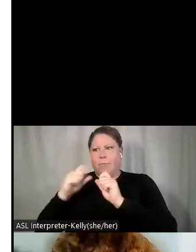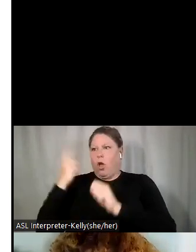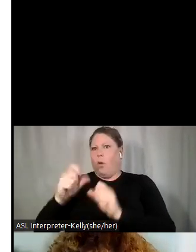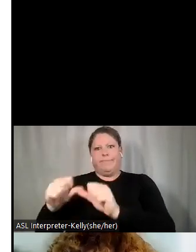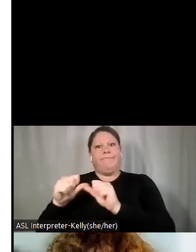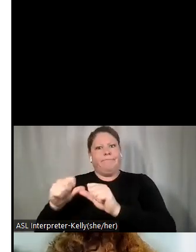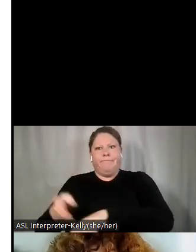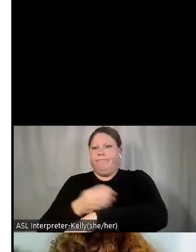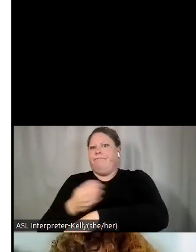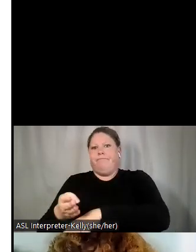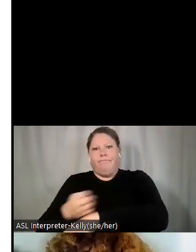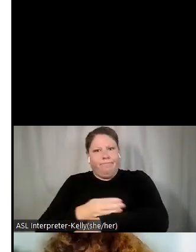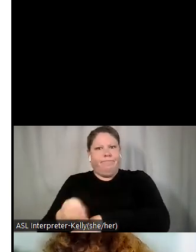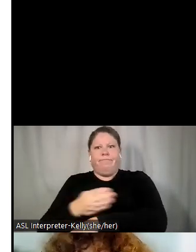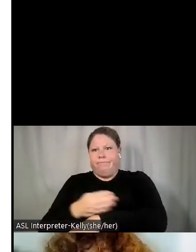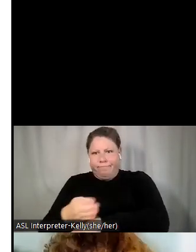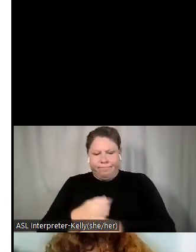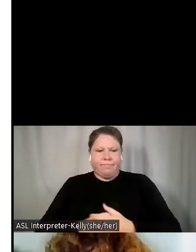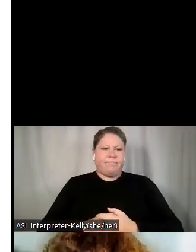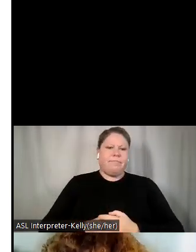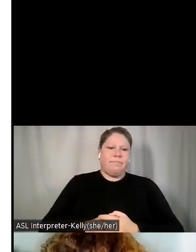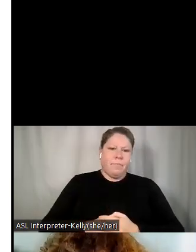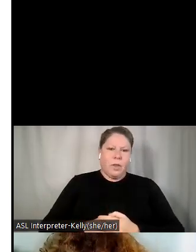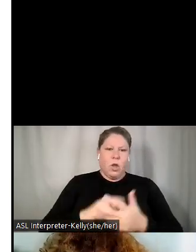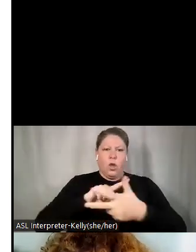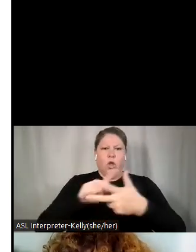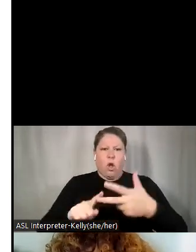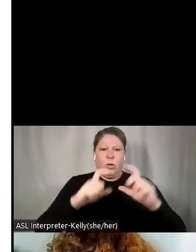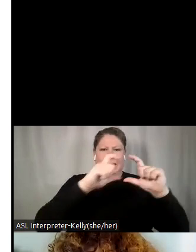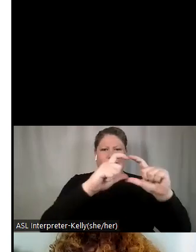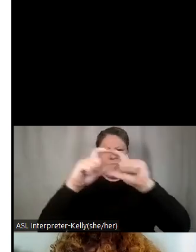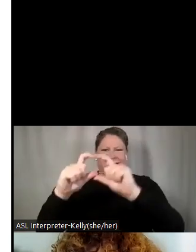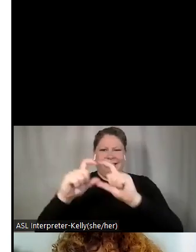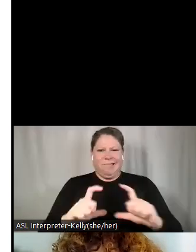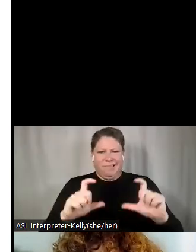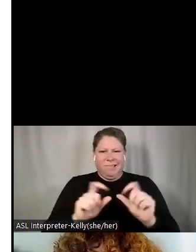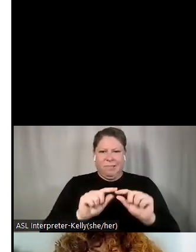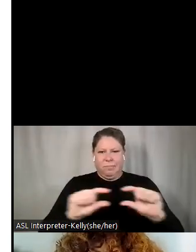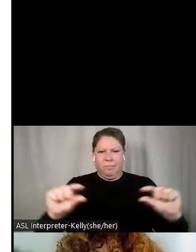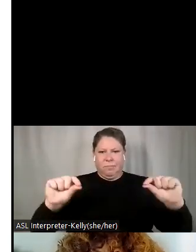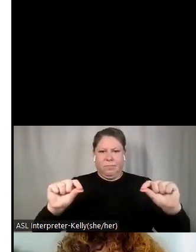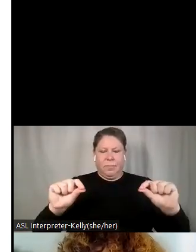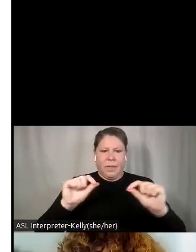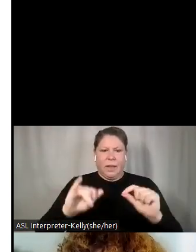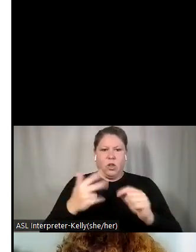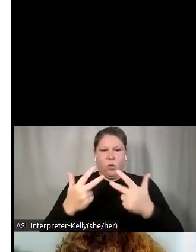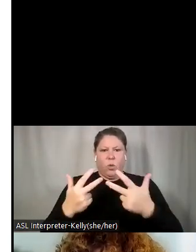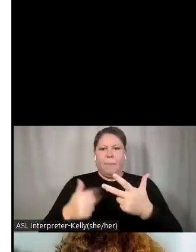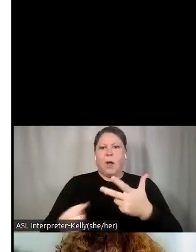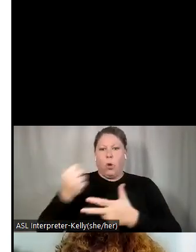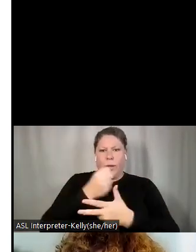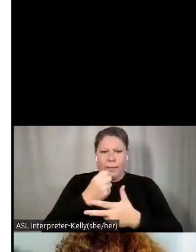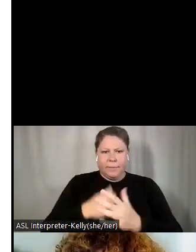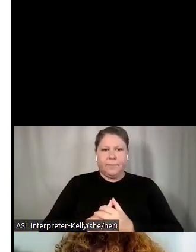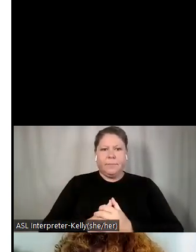everything. So those are the three strategic priorities, and we applied them in 2 ways. Sort of vertically, as I